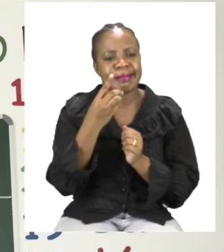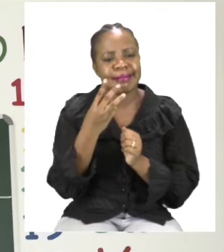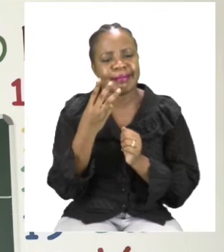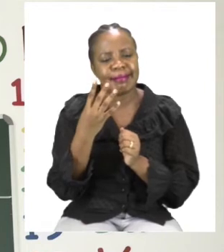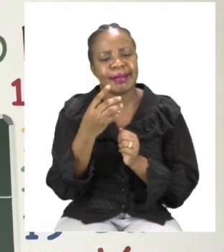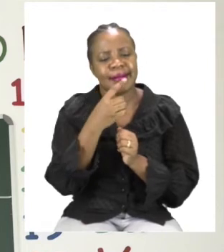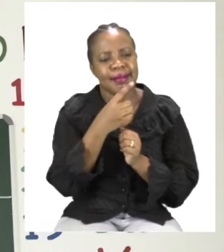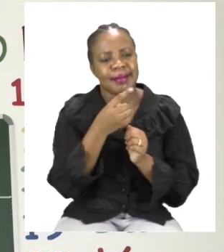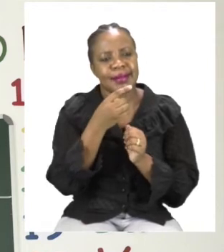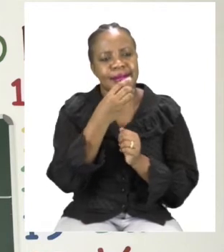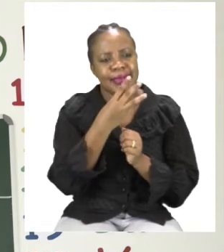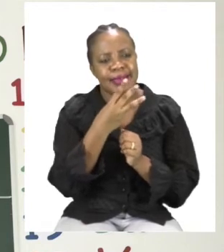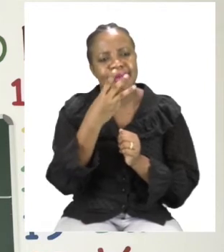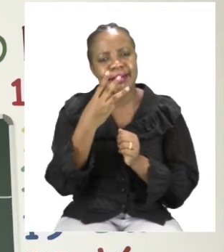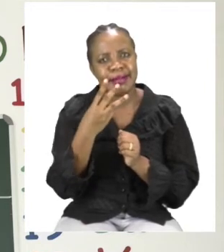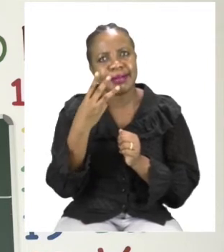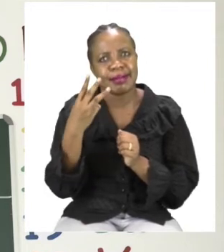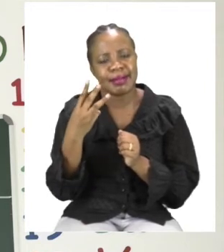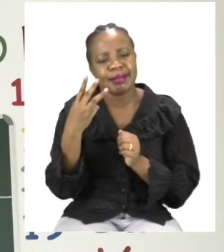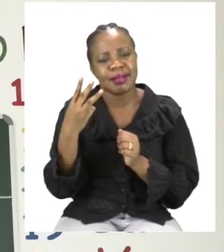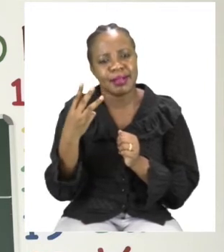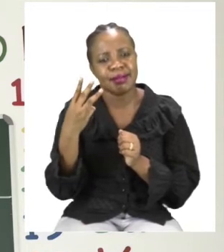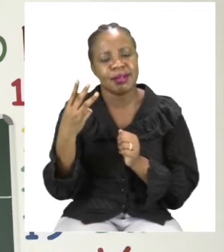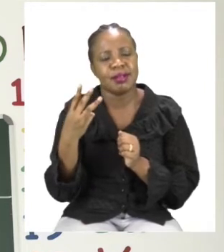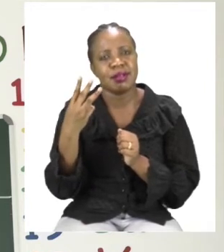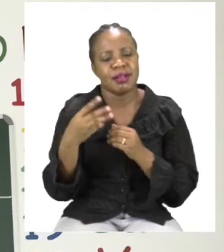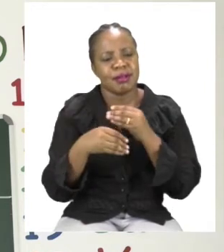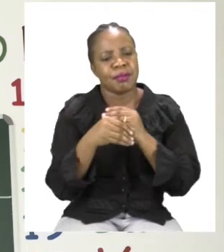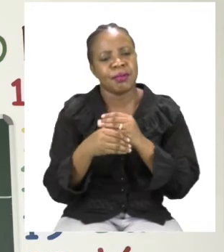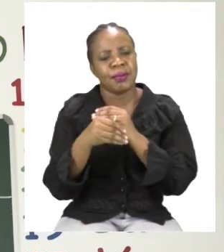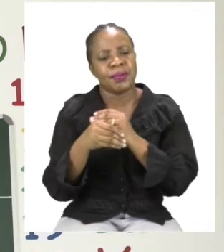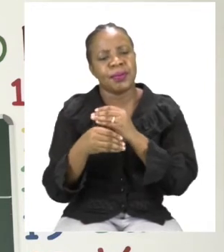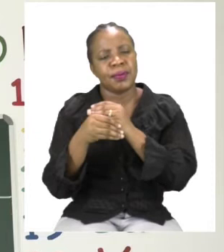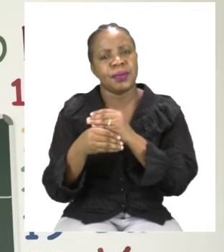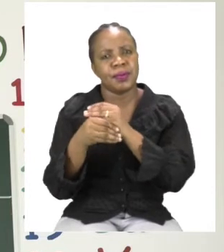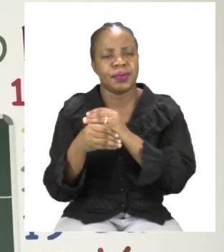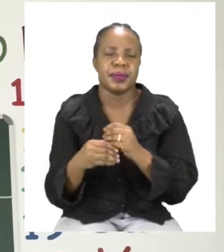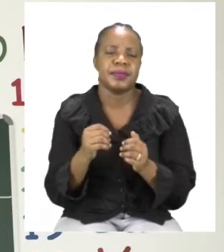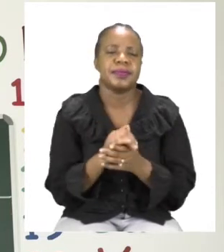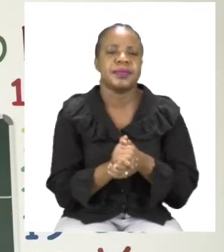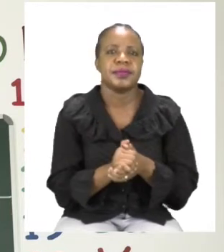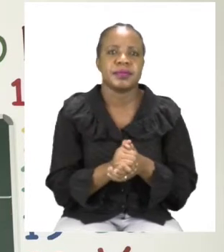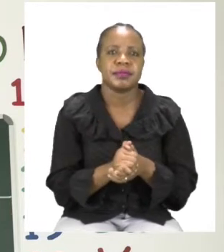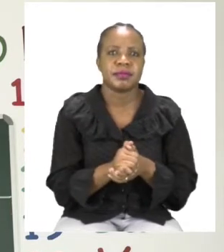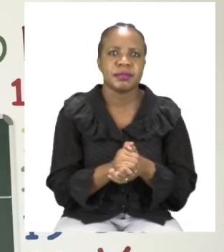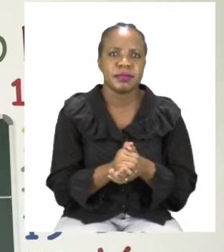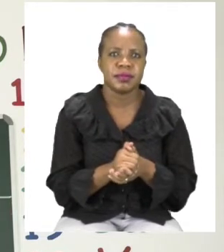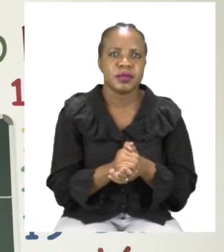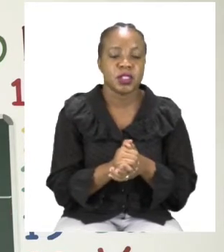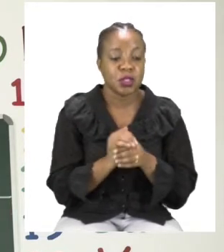what 6 times 3 is. Are we ready? Okay, you're going to do this with